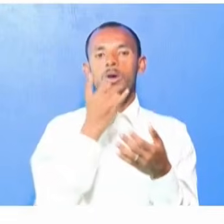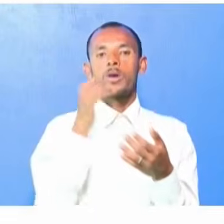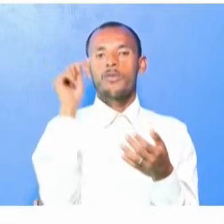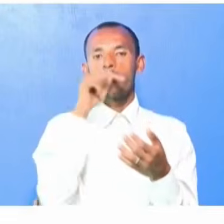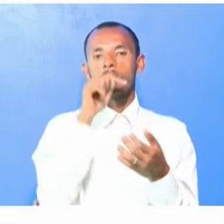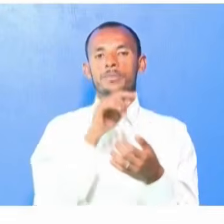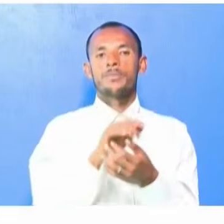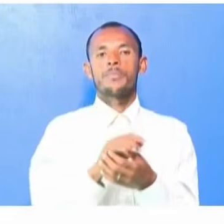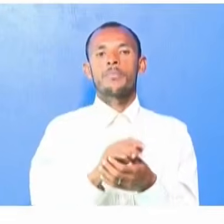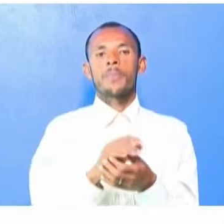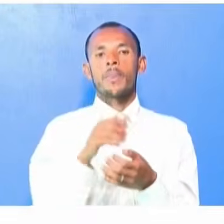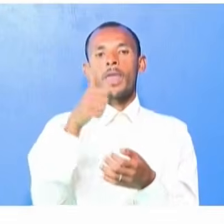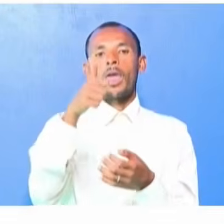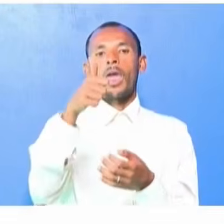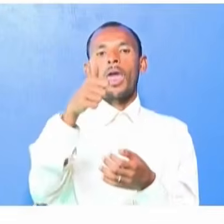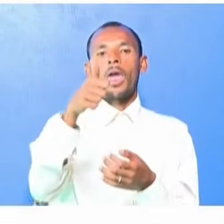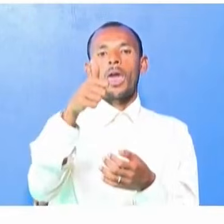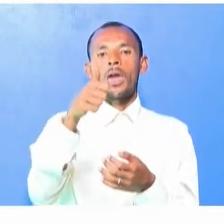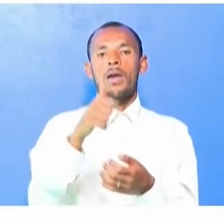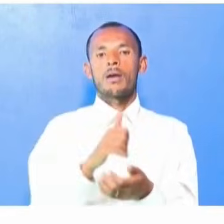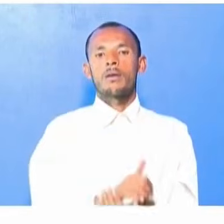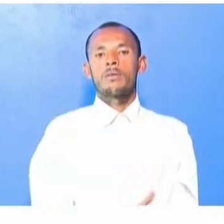Okay. A,